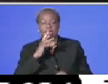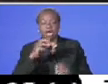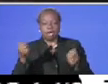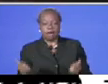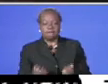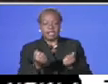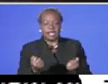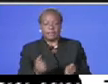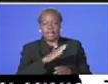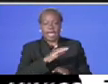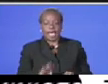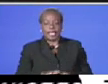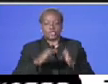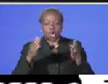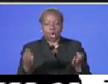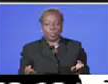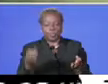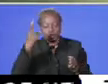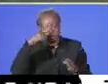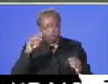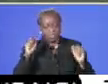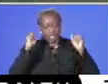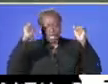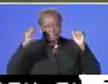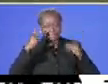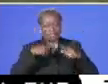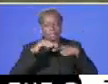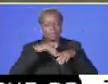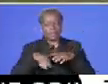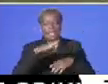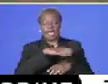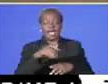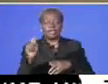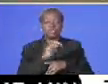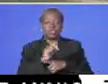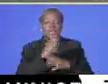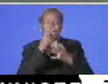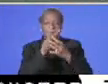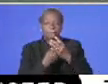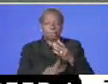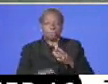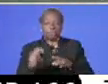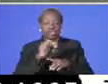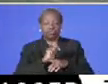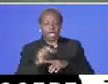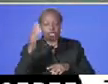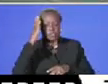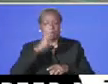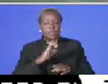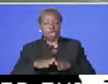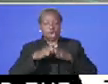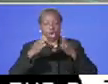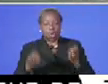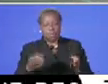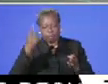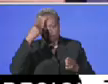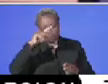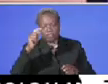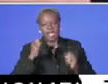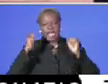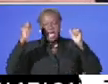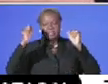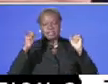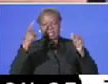for those athletes to come in and train. Both tracks will be open at the stadium for the athletes to come in and